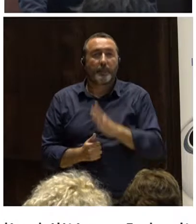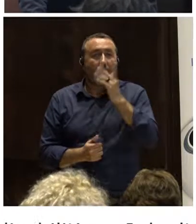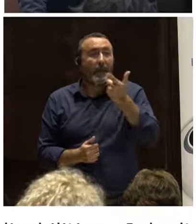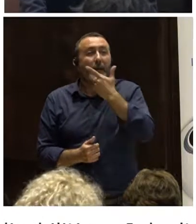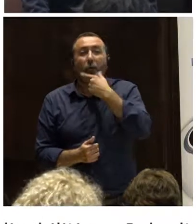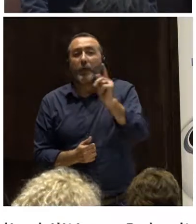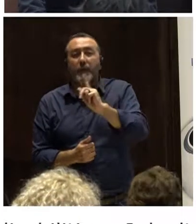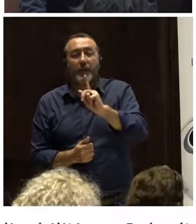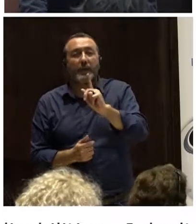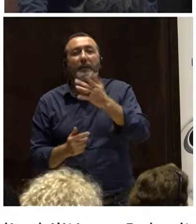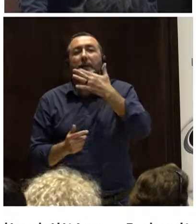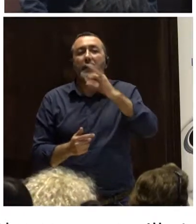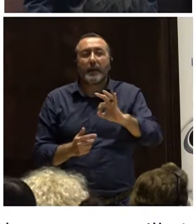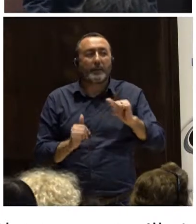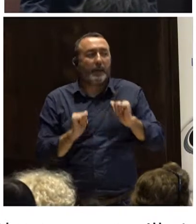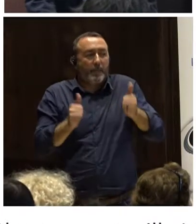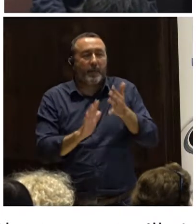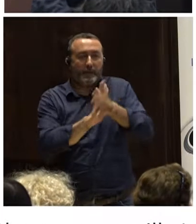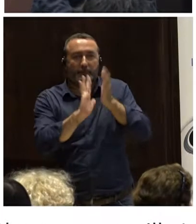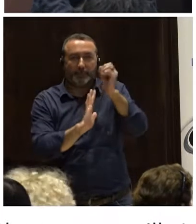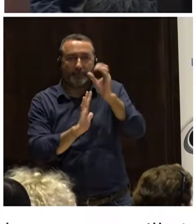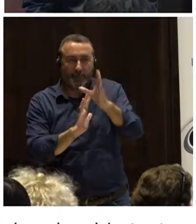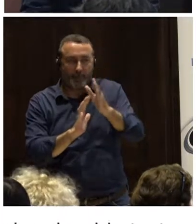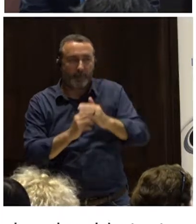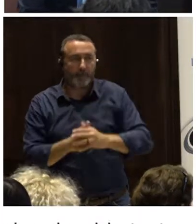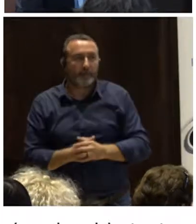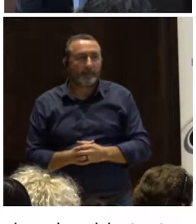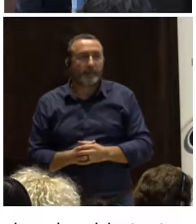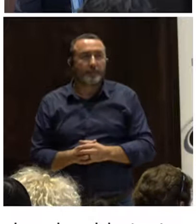start. Okay, let me see.